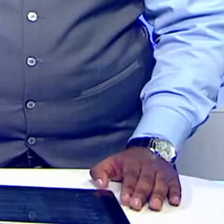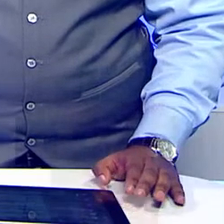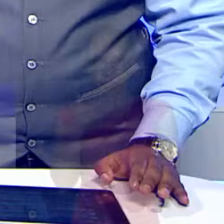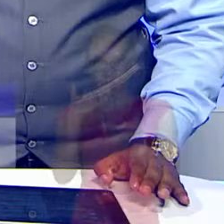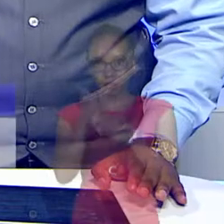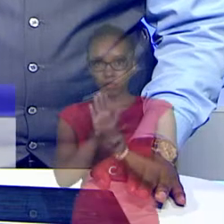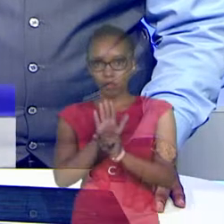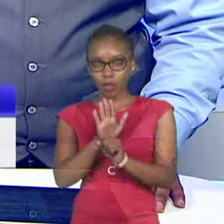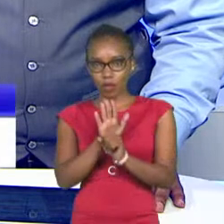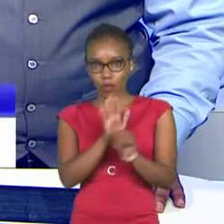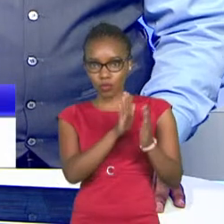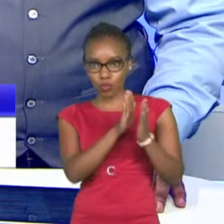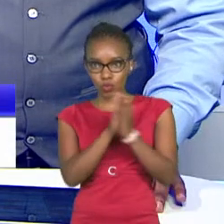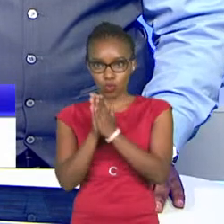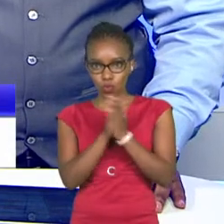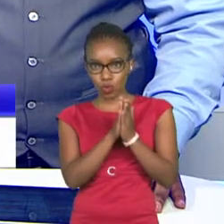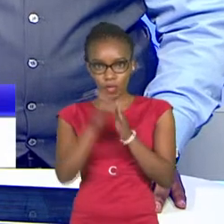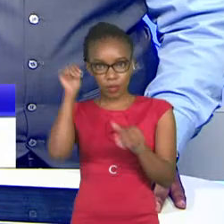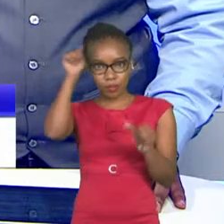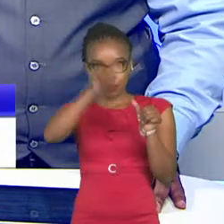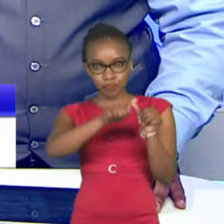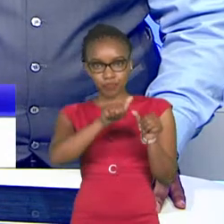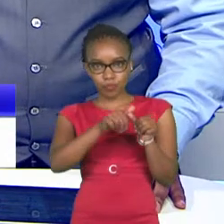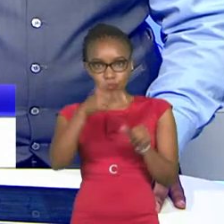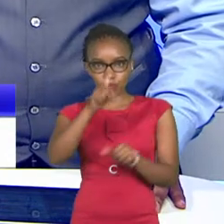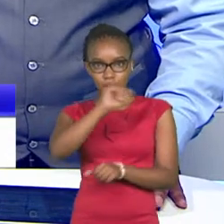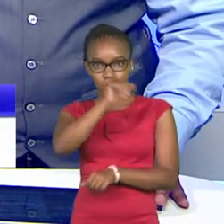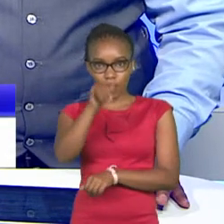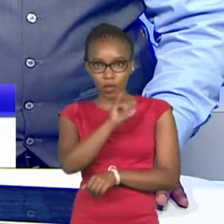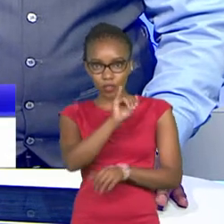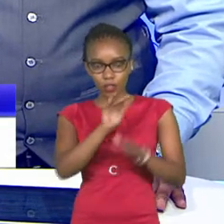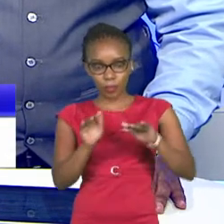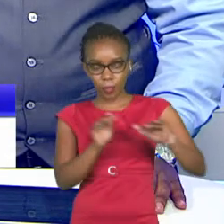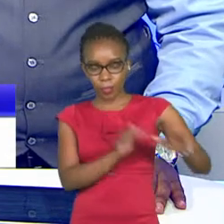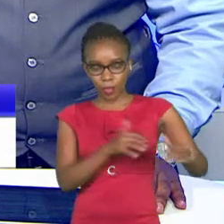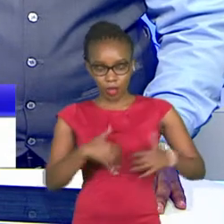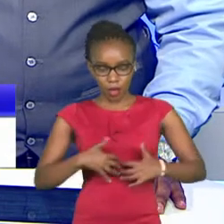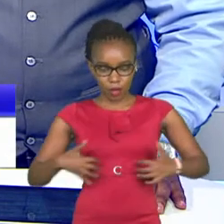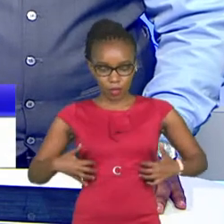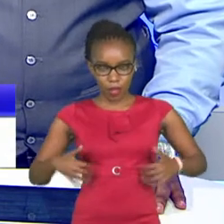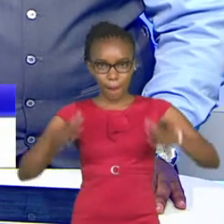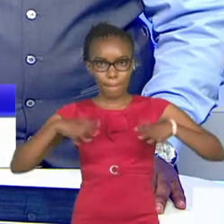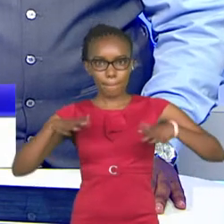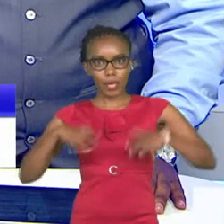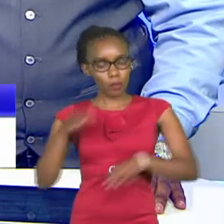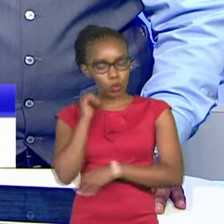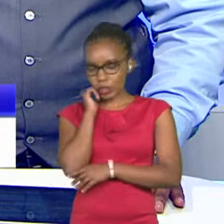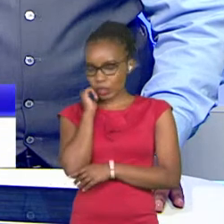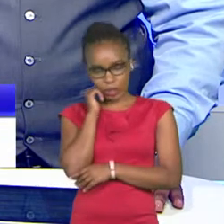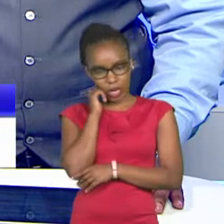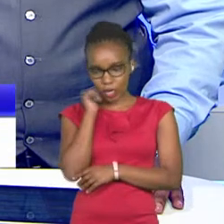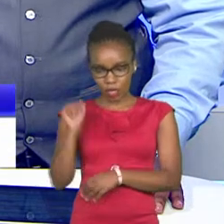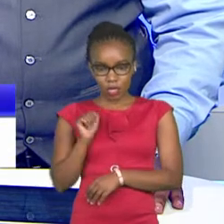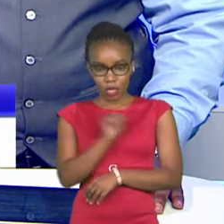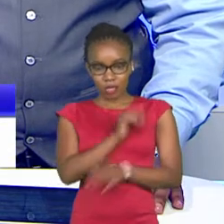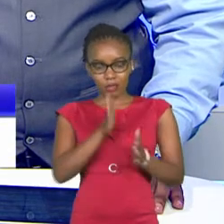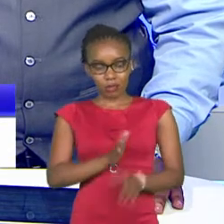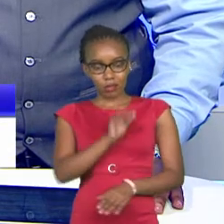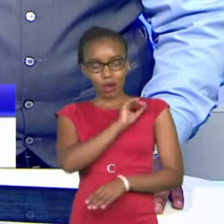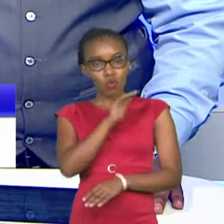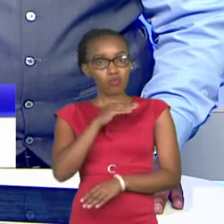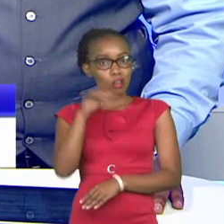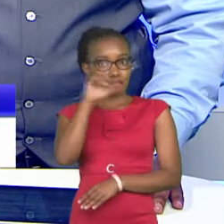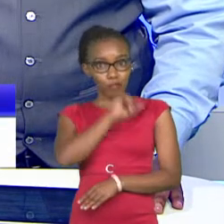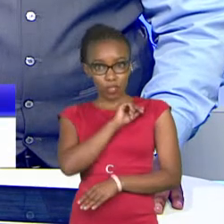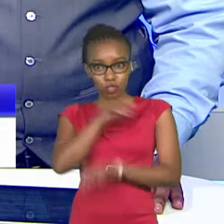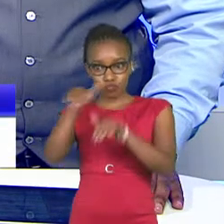Thank you, Nyakuni Kelvin, for giving us the memories of the late Mzee Haji. Garissa residents mourn their Senator Muhammad Yusuf Haji, who has been laid to rest at